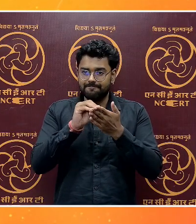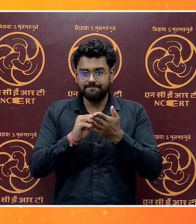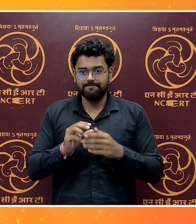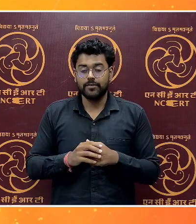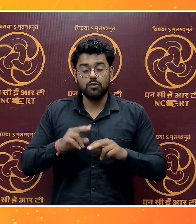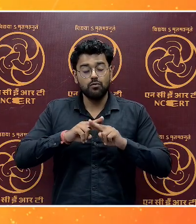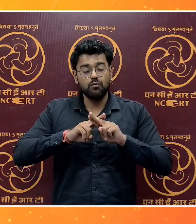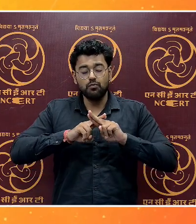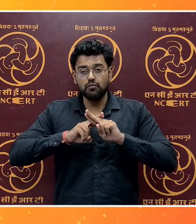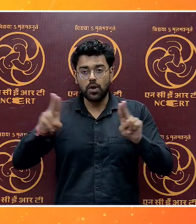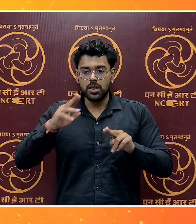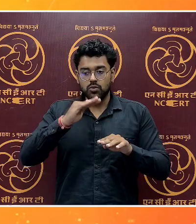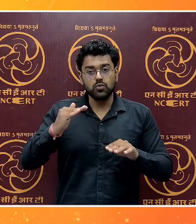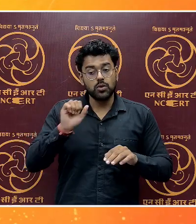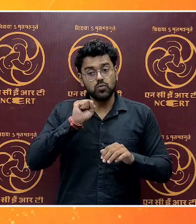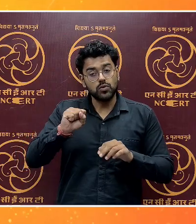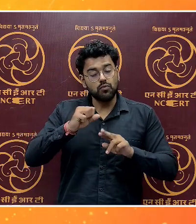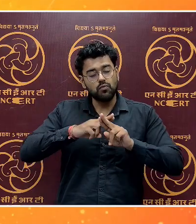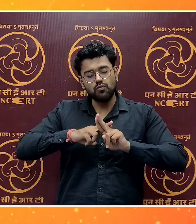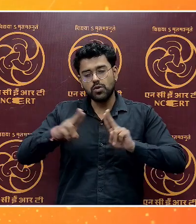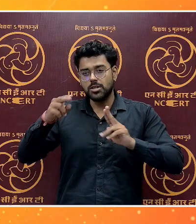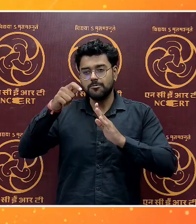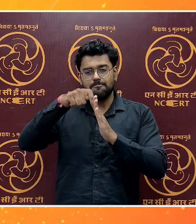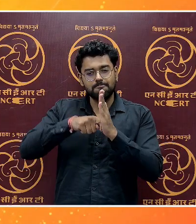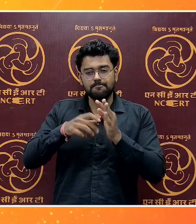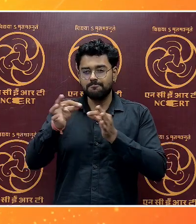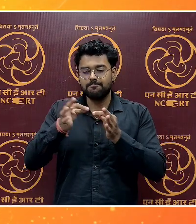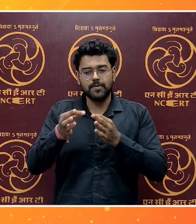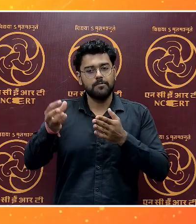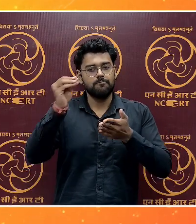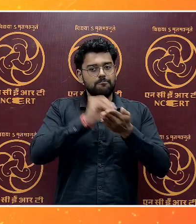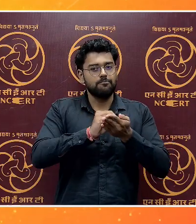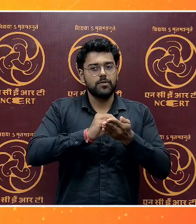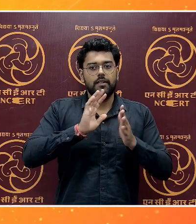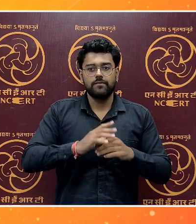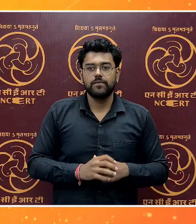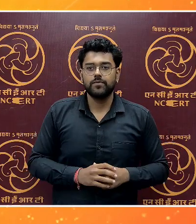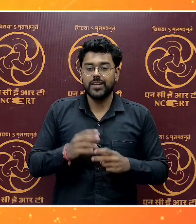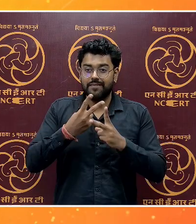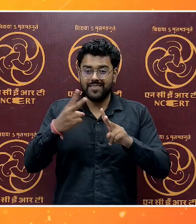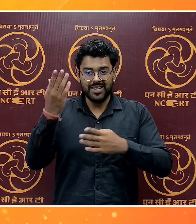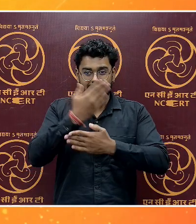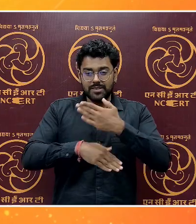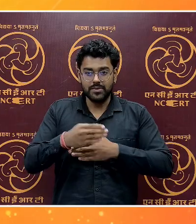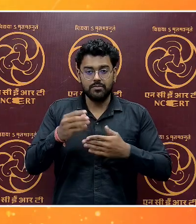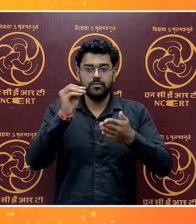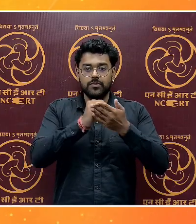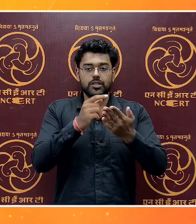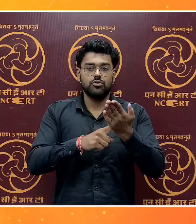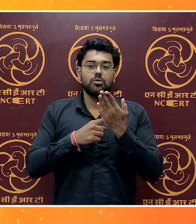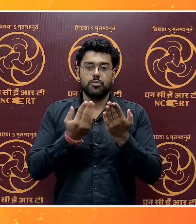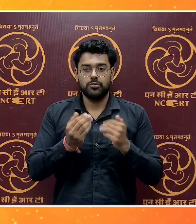all the information of the particular student will be seen in this block, and all the disabilities what I have checked will be displayed